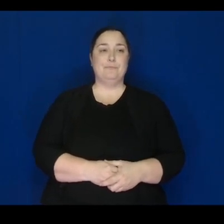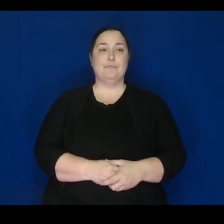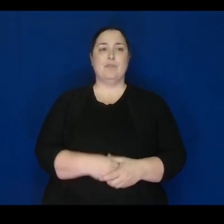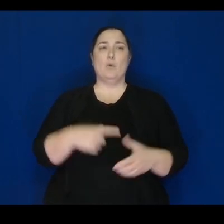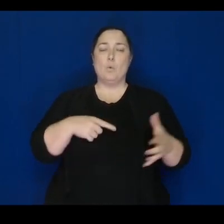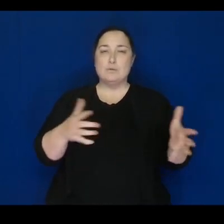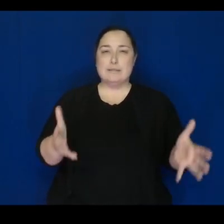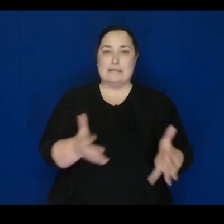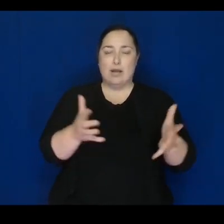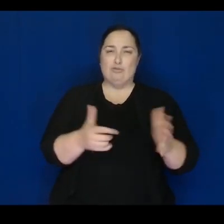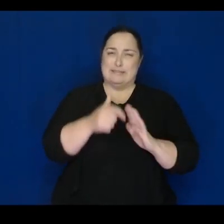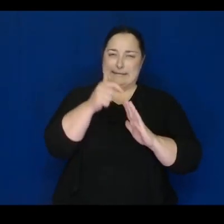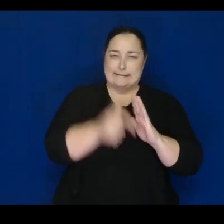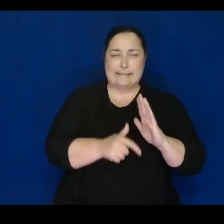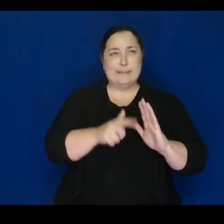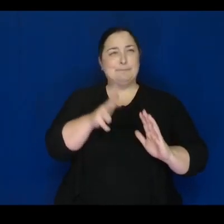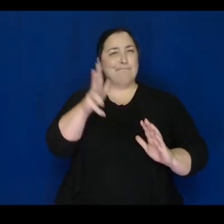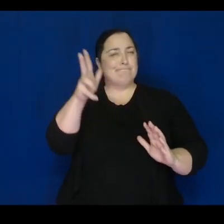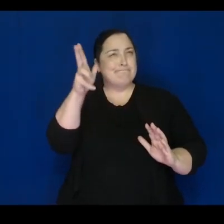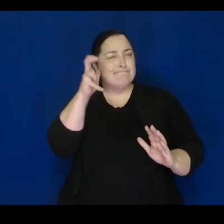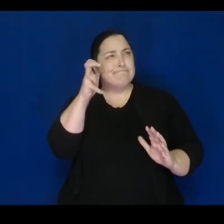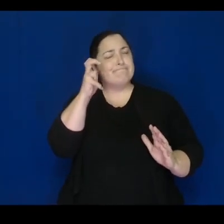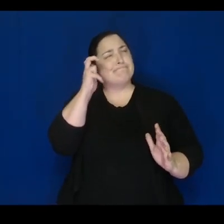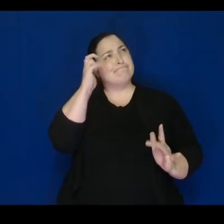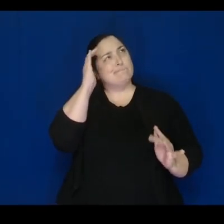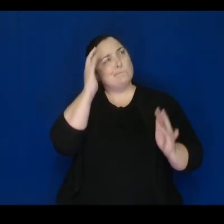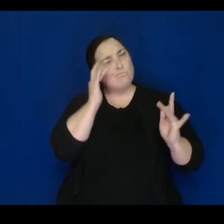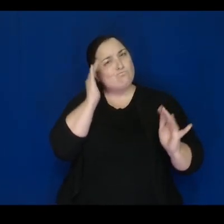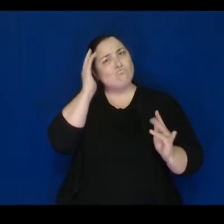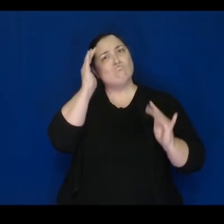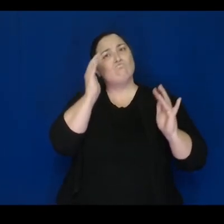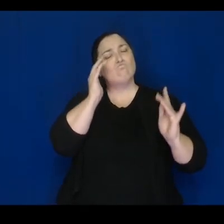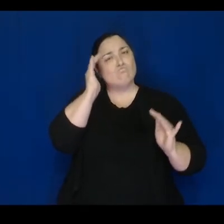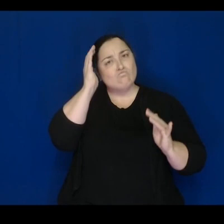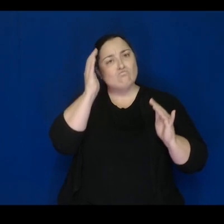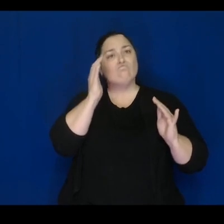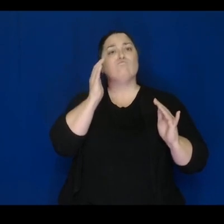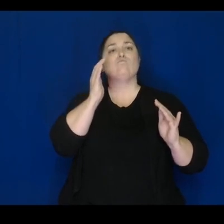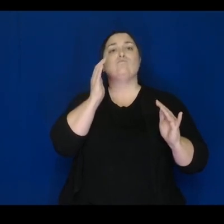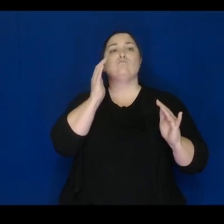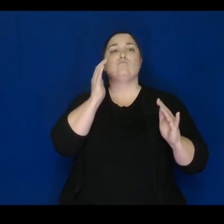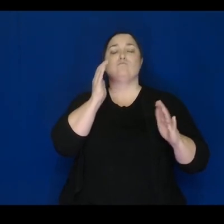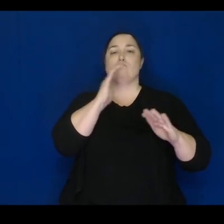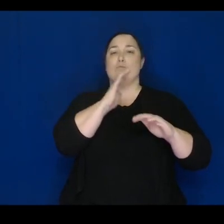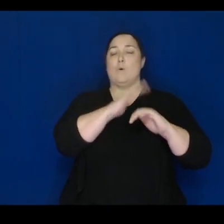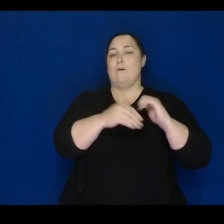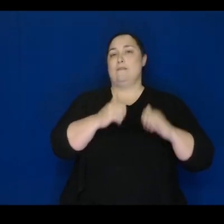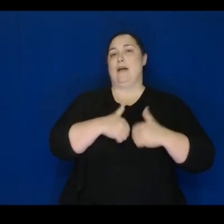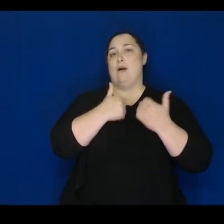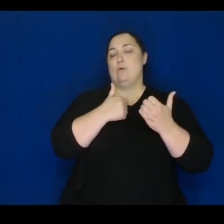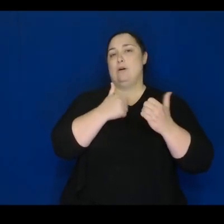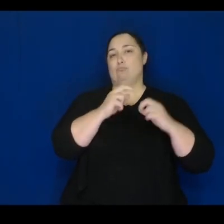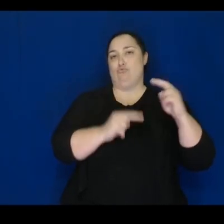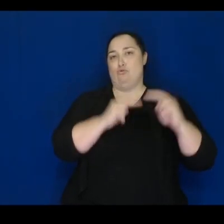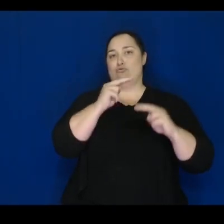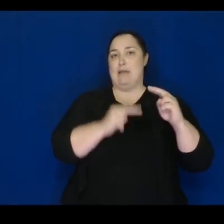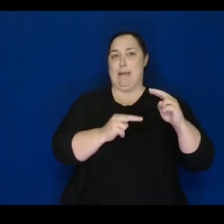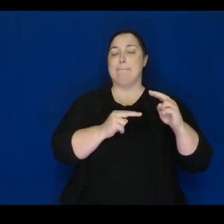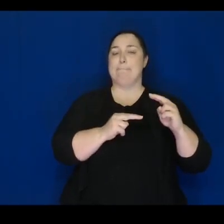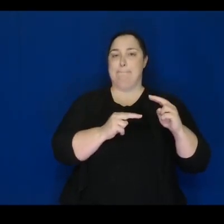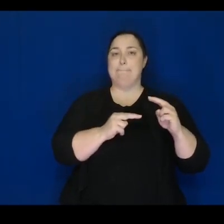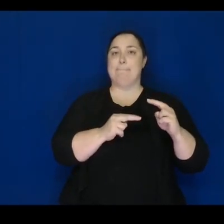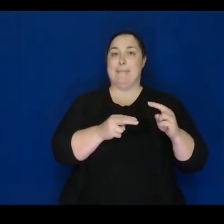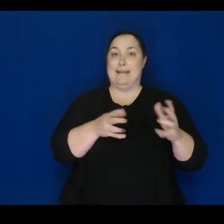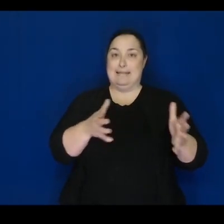deep listening and reflection into, into our programs, and really encouraging